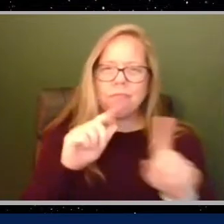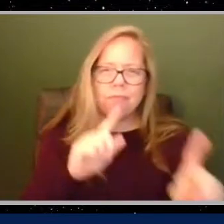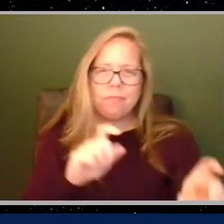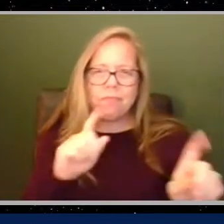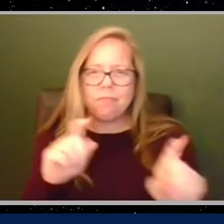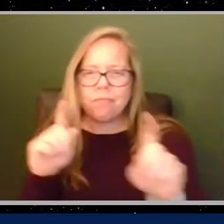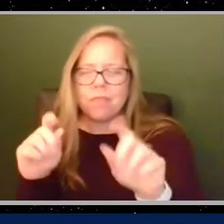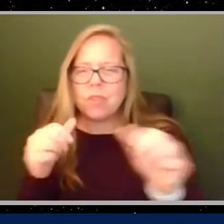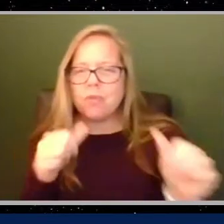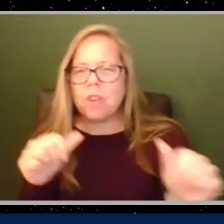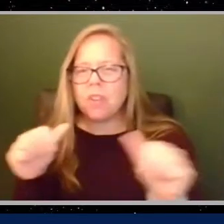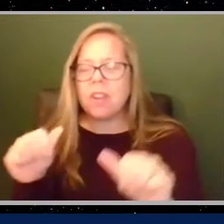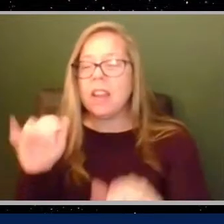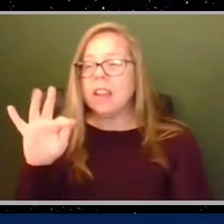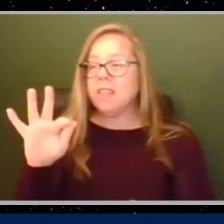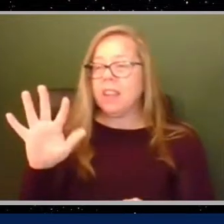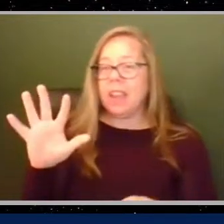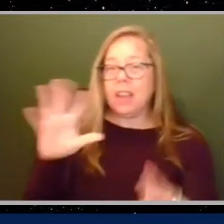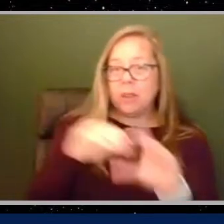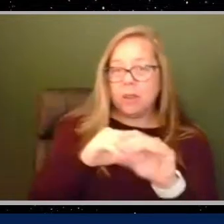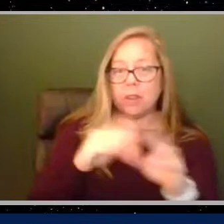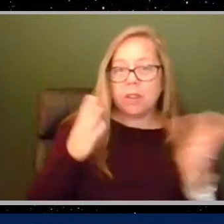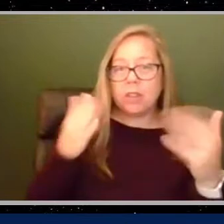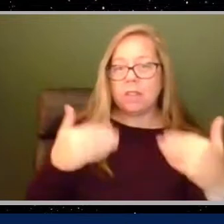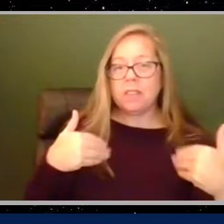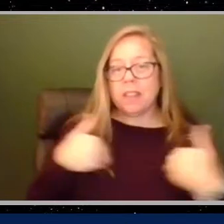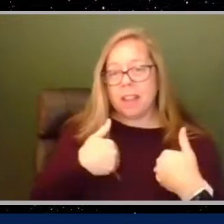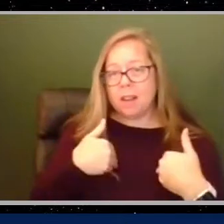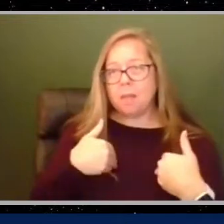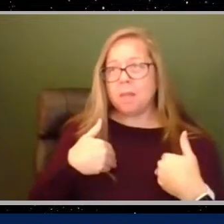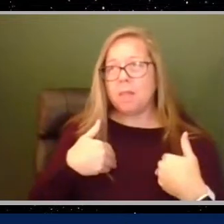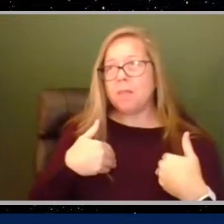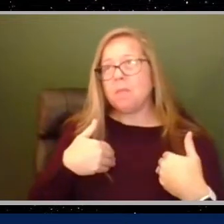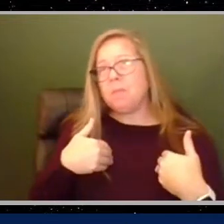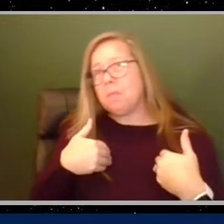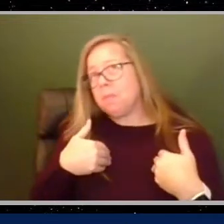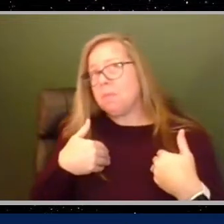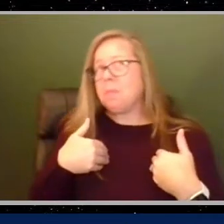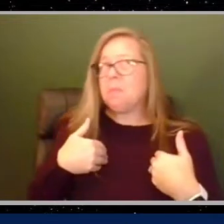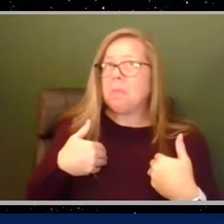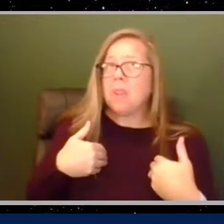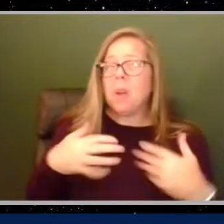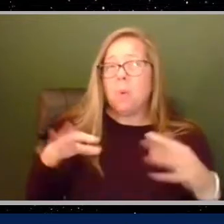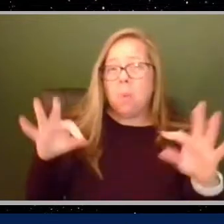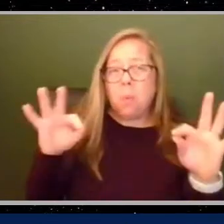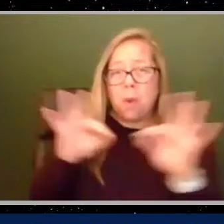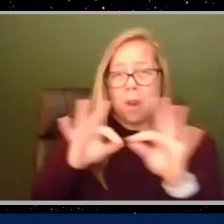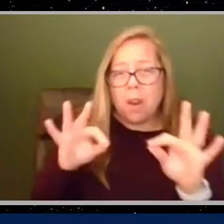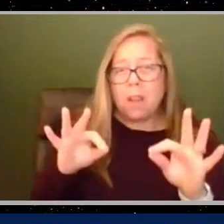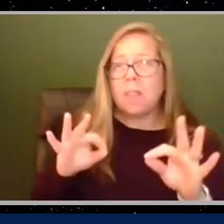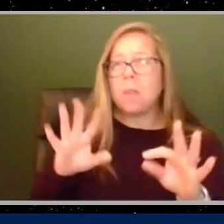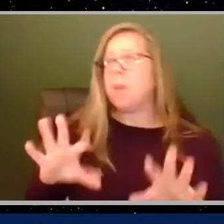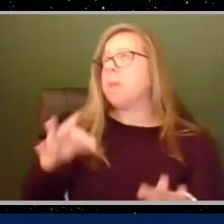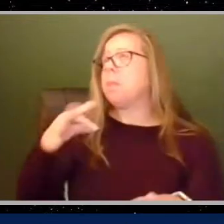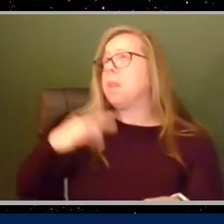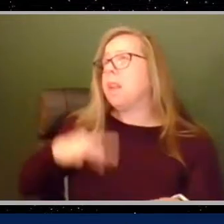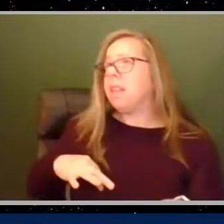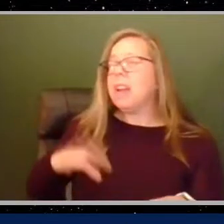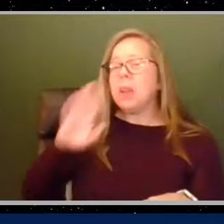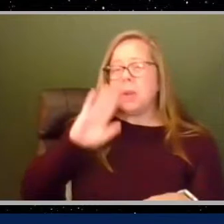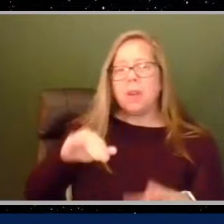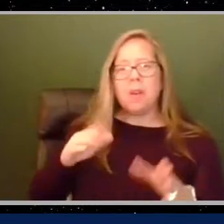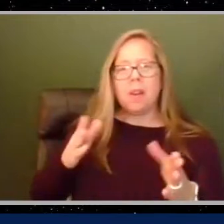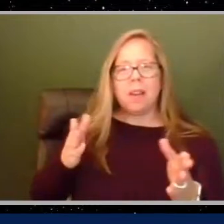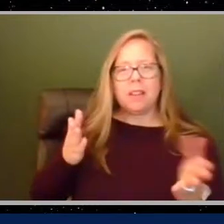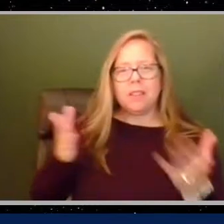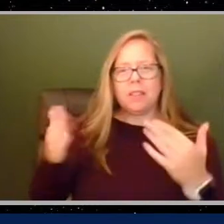animal would bring a lot of benefit, because again, a service dog or a service animal